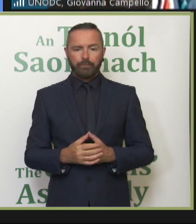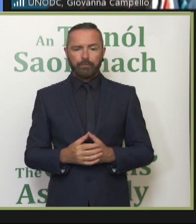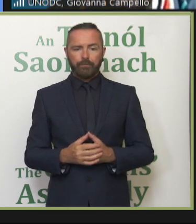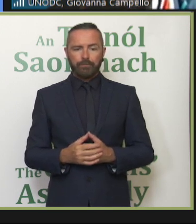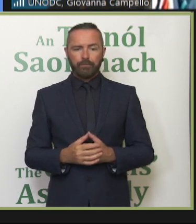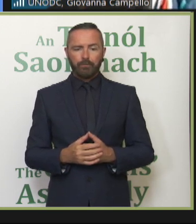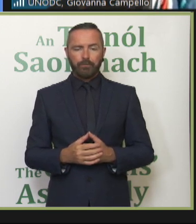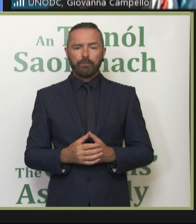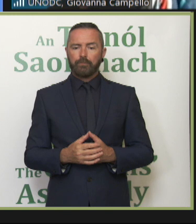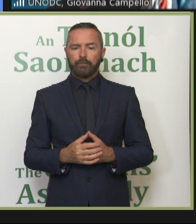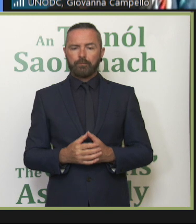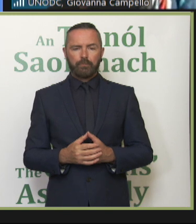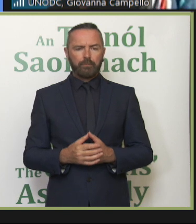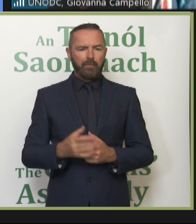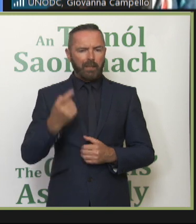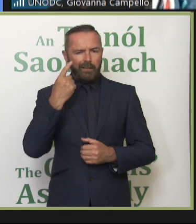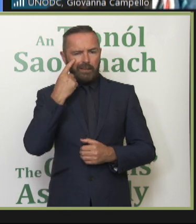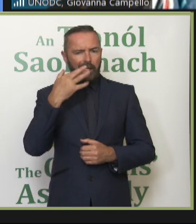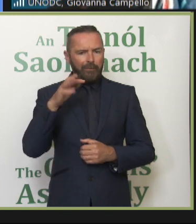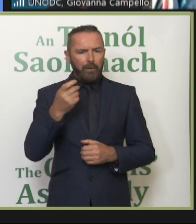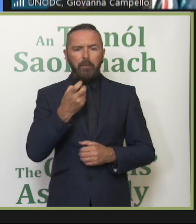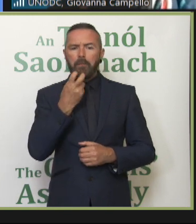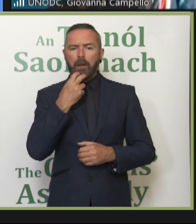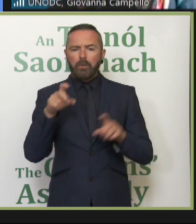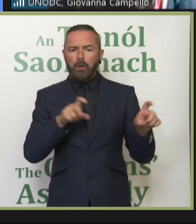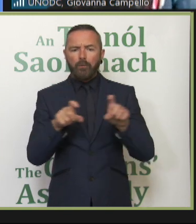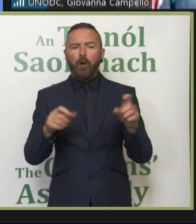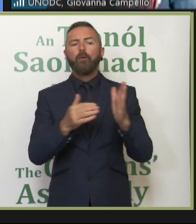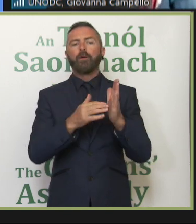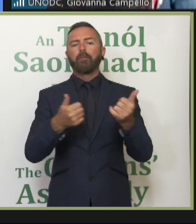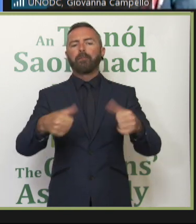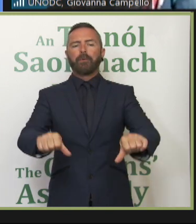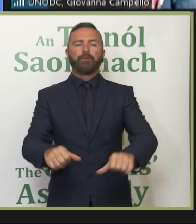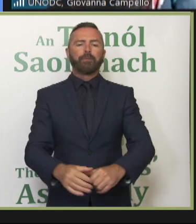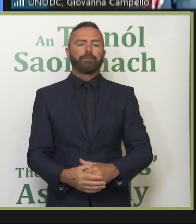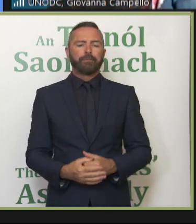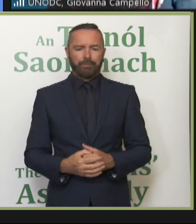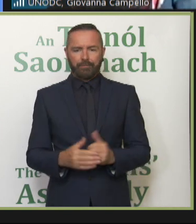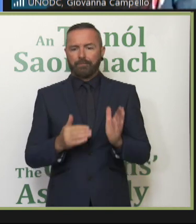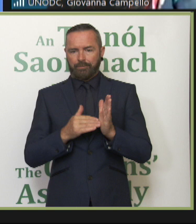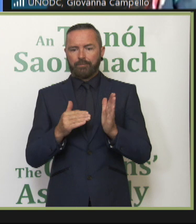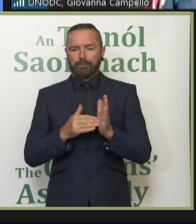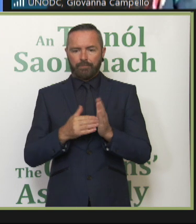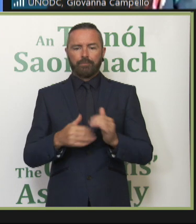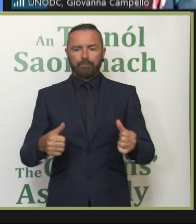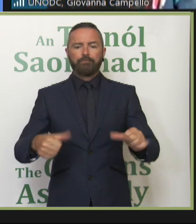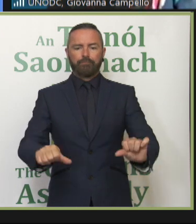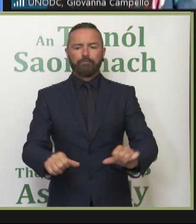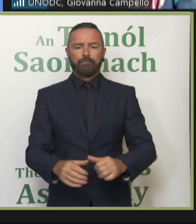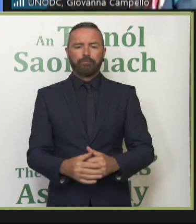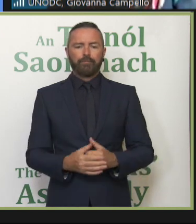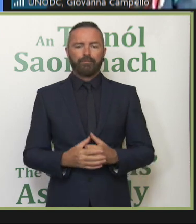Okay, is this moving along? Not moving so much. Okay, it should have moved. That's